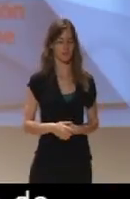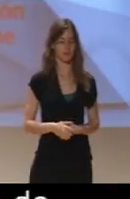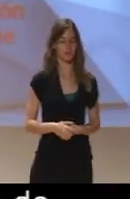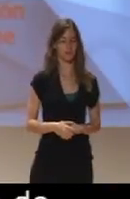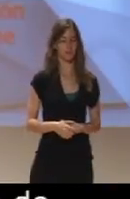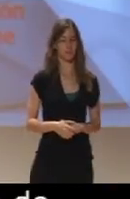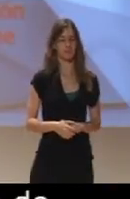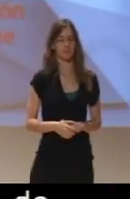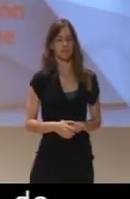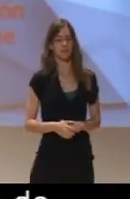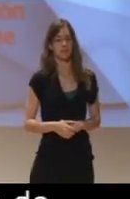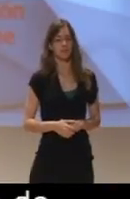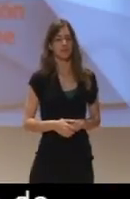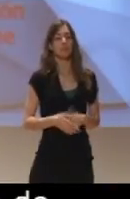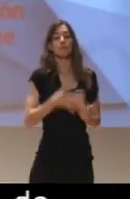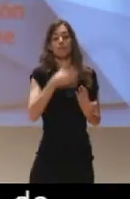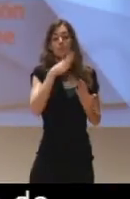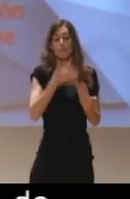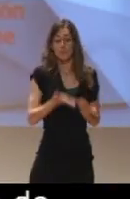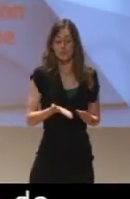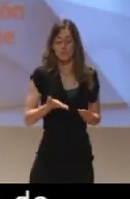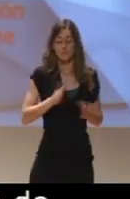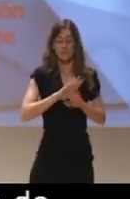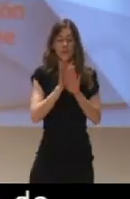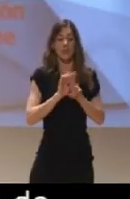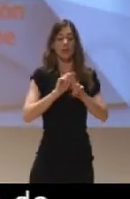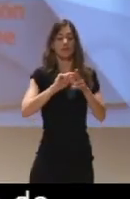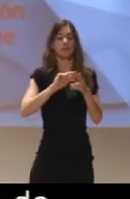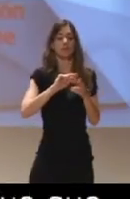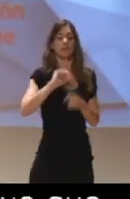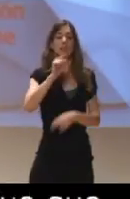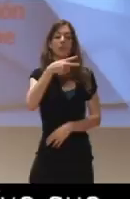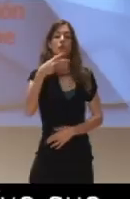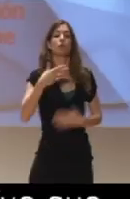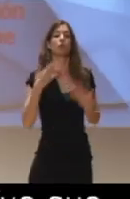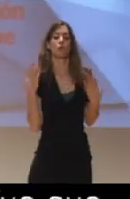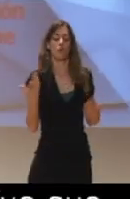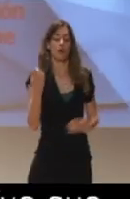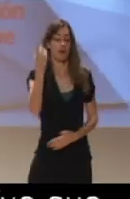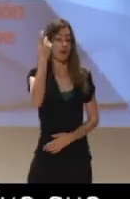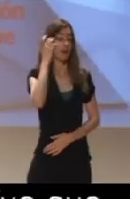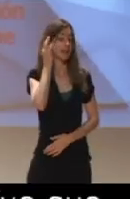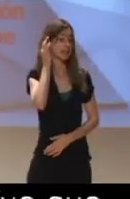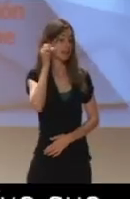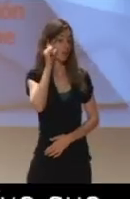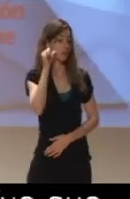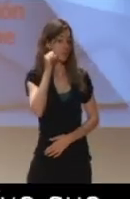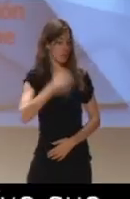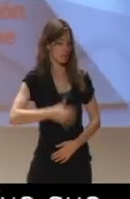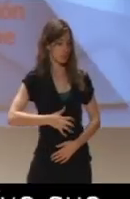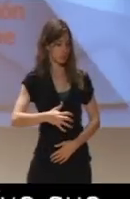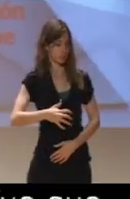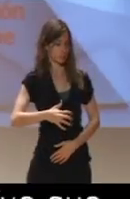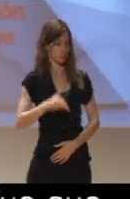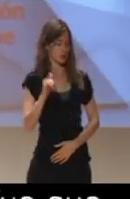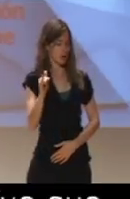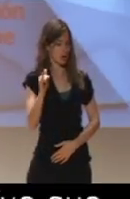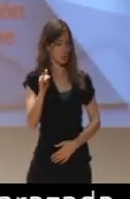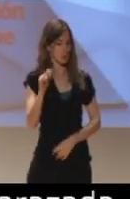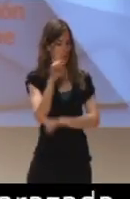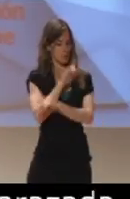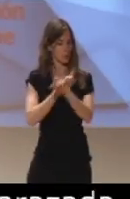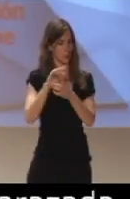to our studies on the internet. So as a